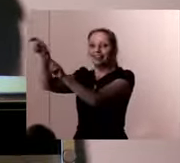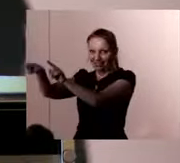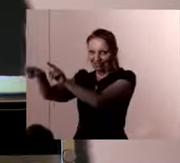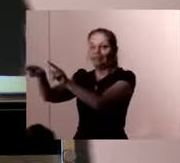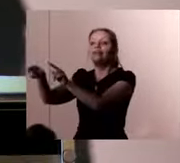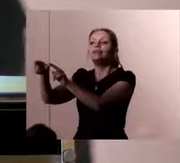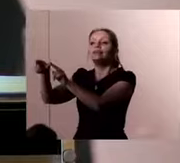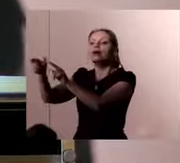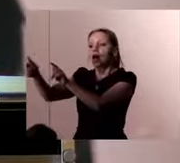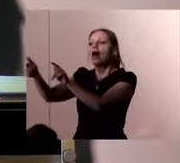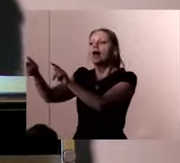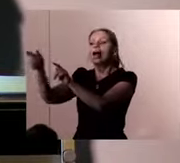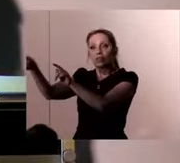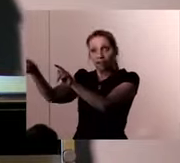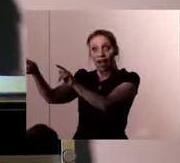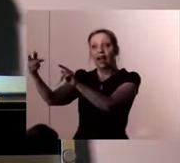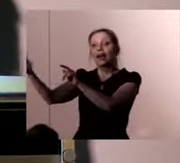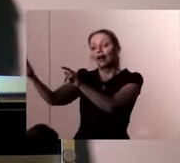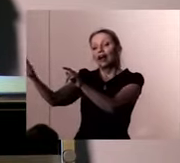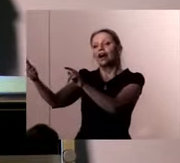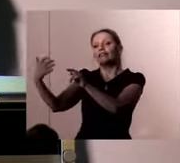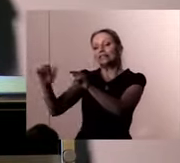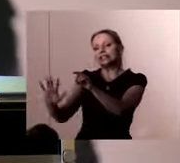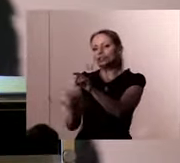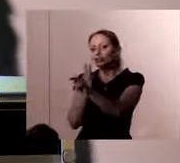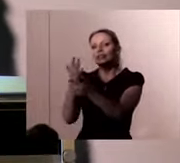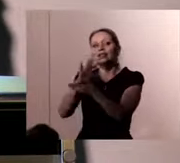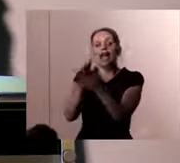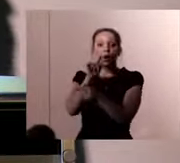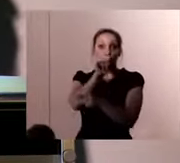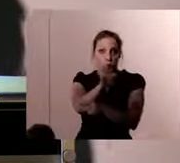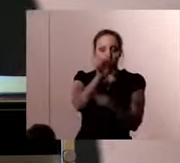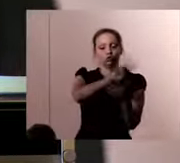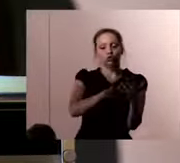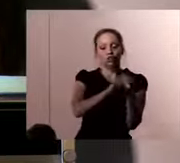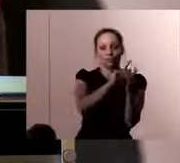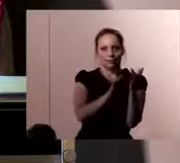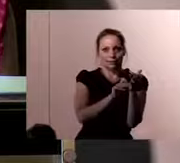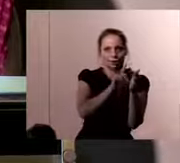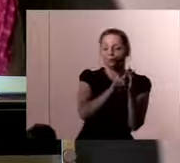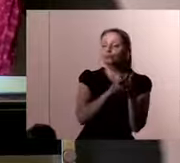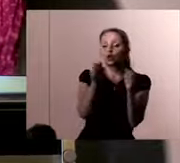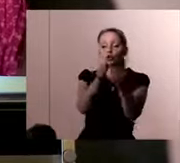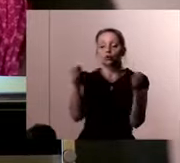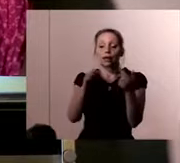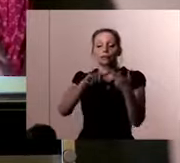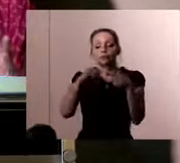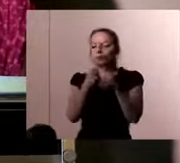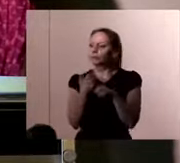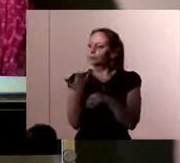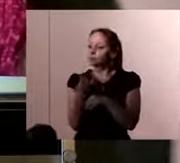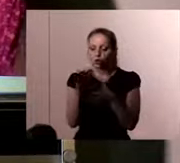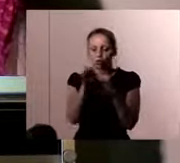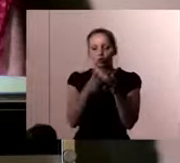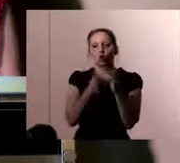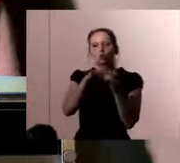you interpret the information that appears in the article. Another way this happens is when a newspaper takes maybe a press